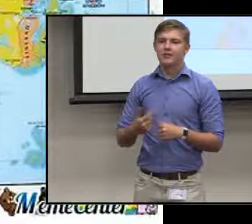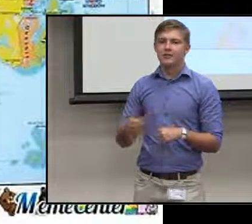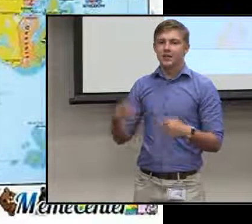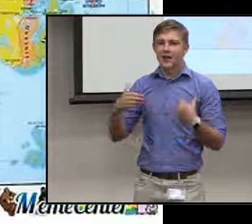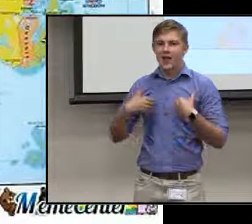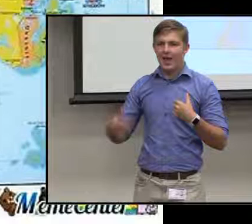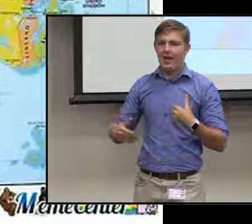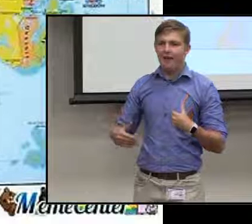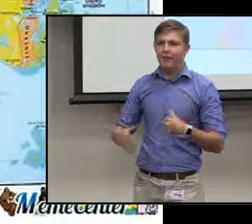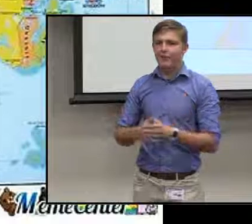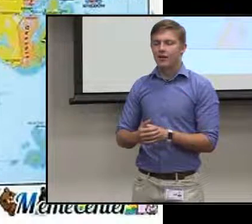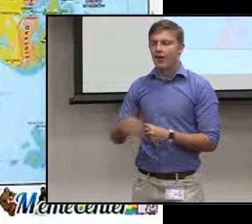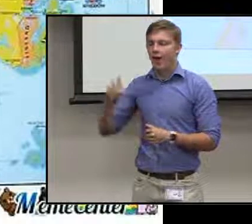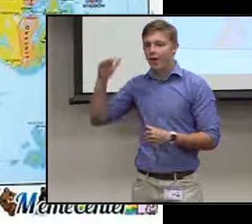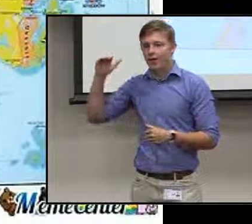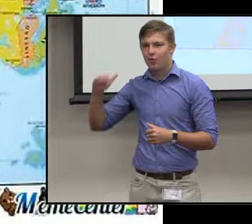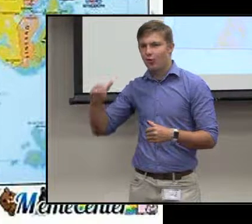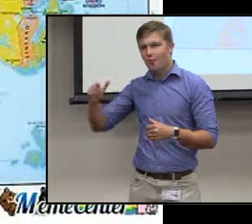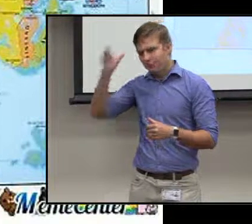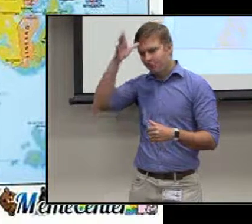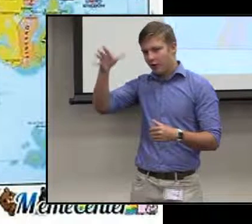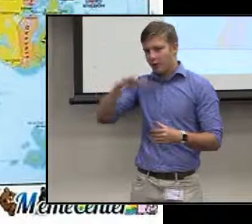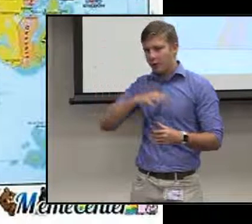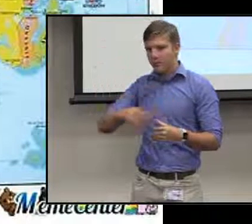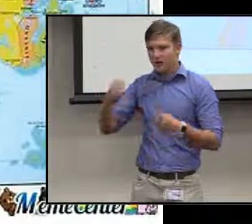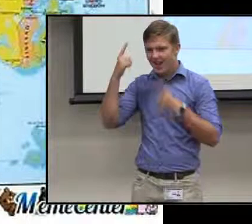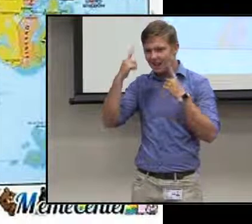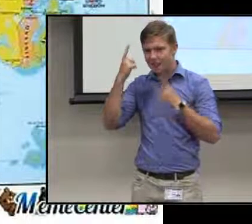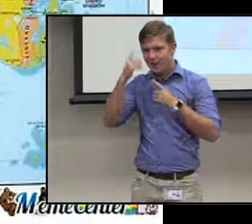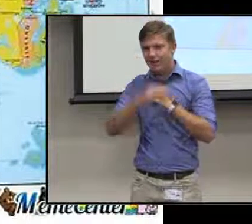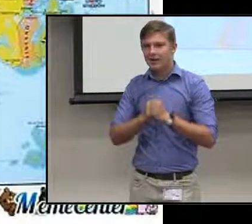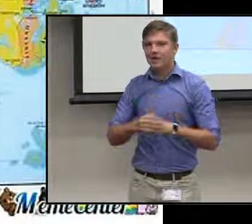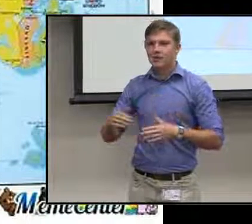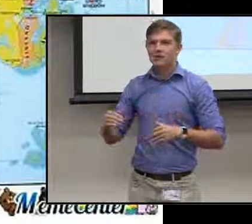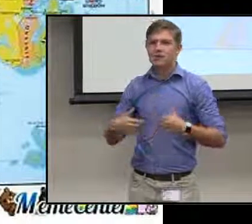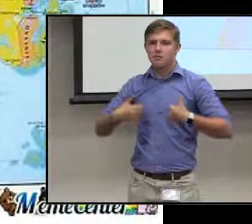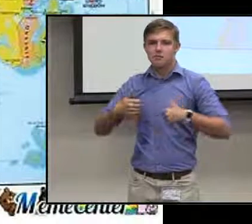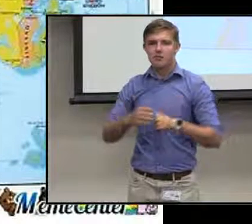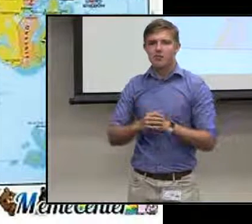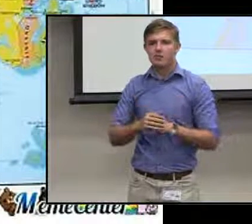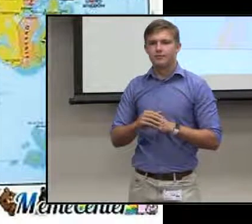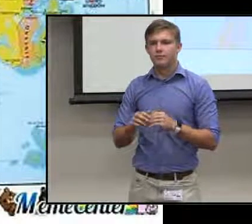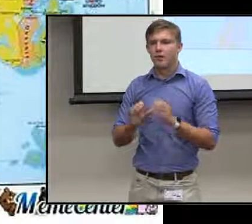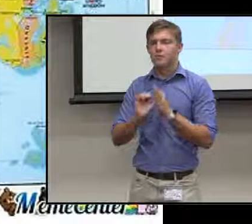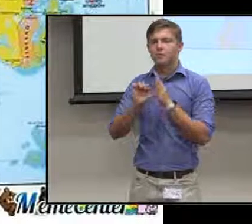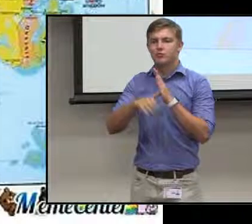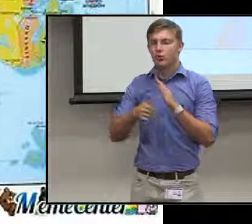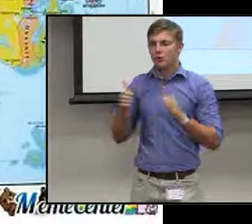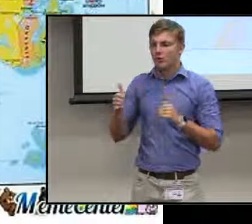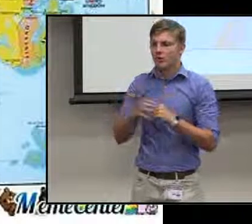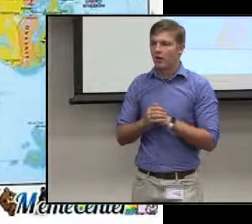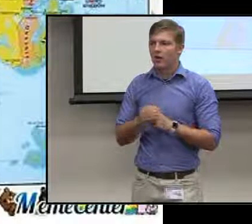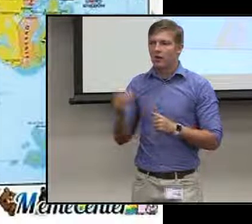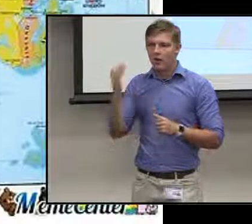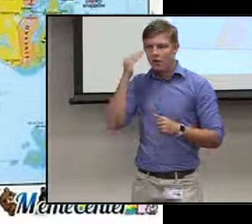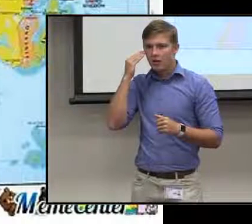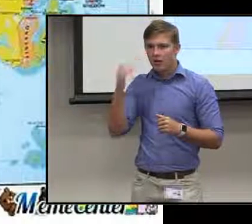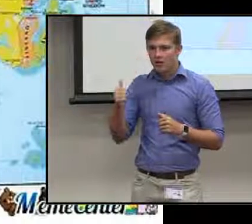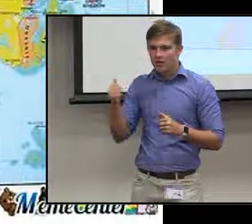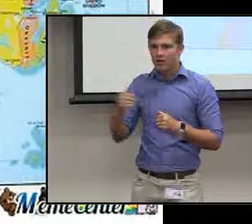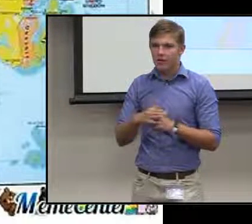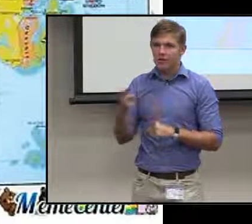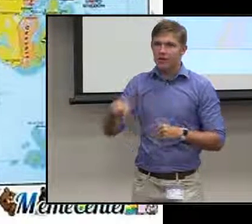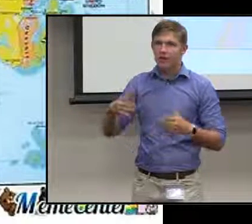themselves. But really, they're very content in their own KIWI skin. They know who they are, and they're very content to be